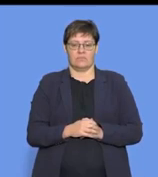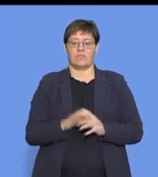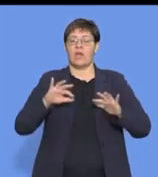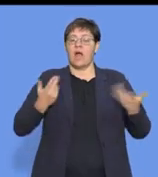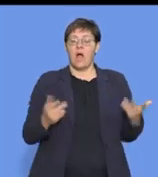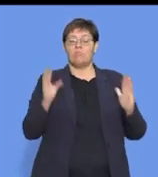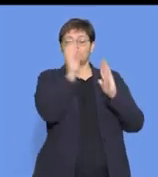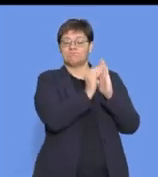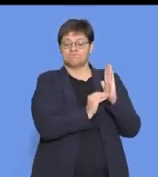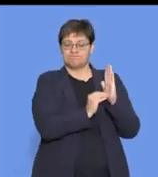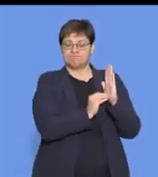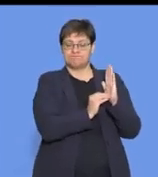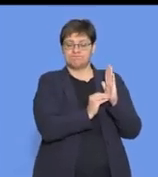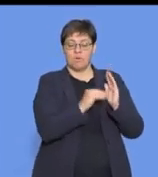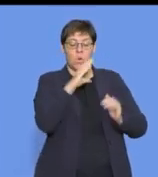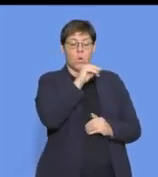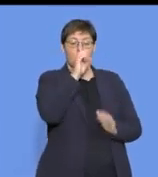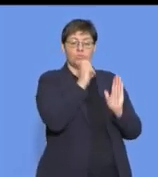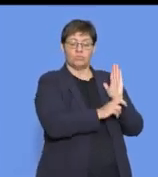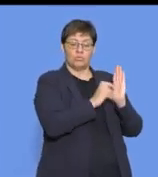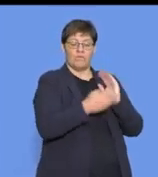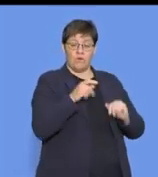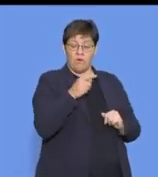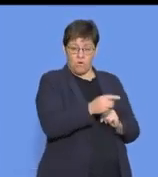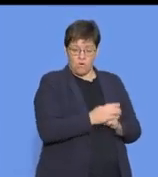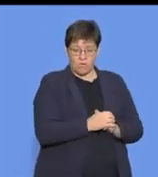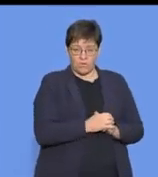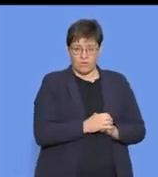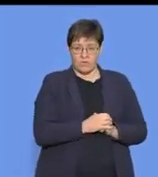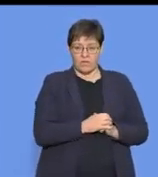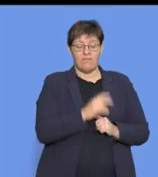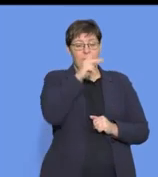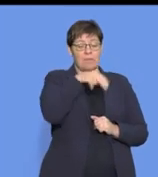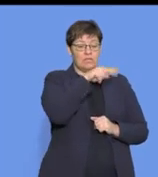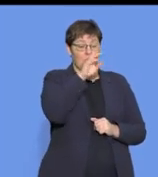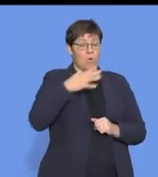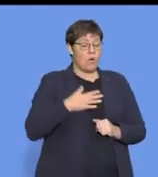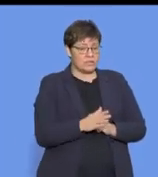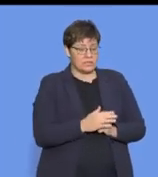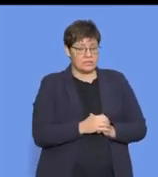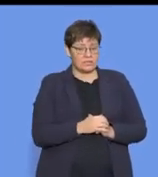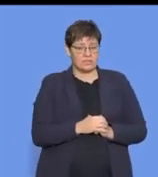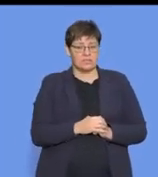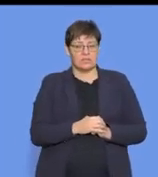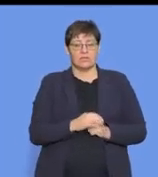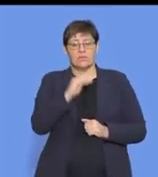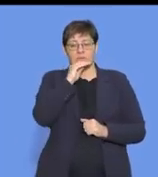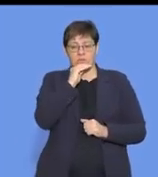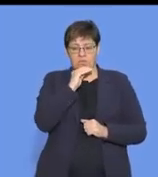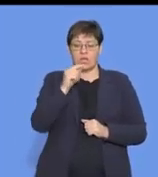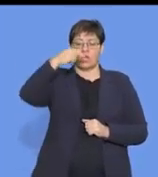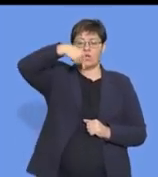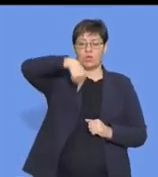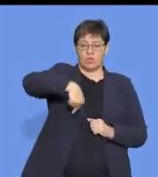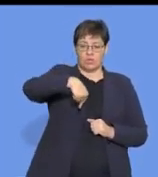Right, so how do we write the cos rule for this triangle if we want to find p squared? Then obviously we're going to use this version